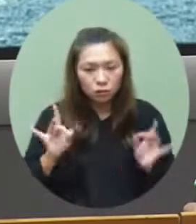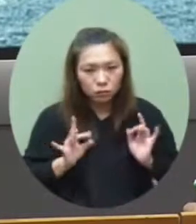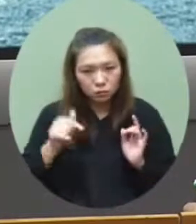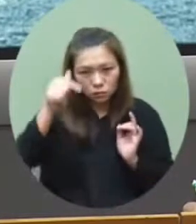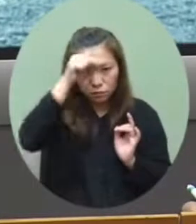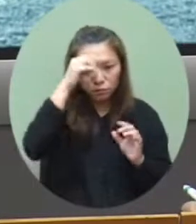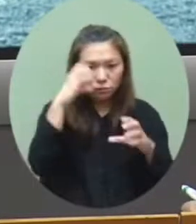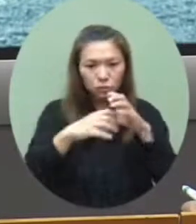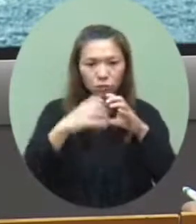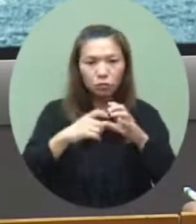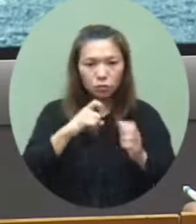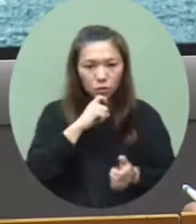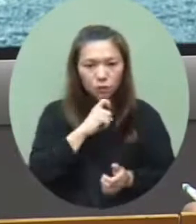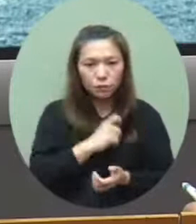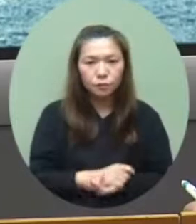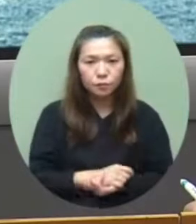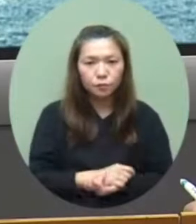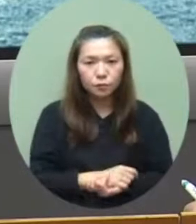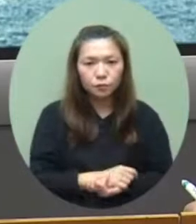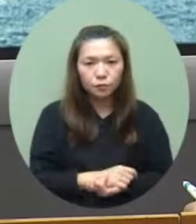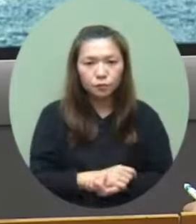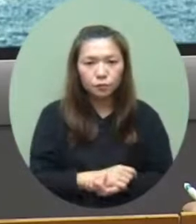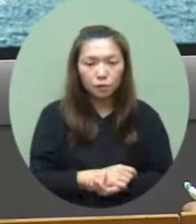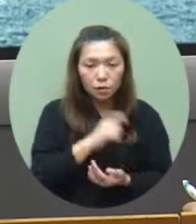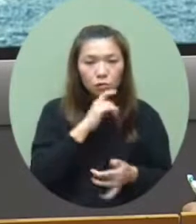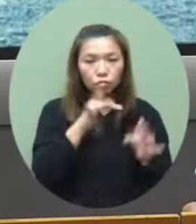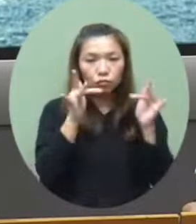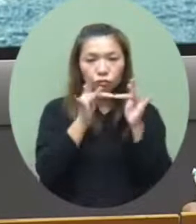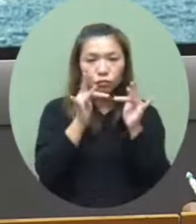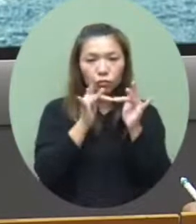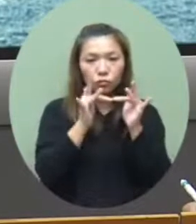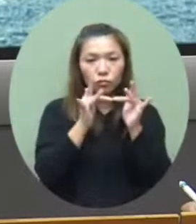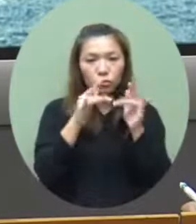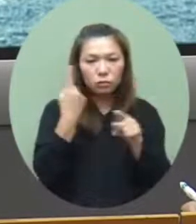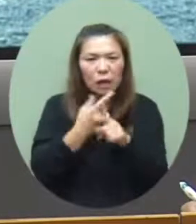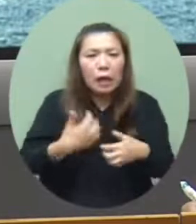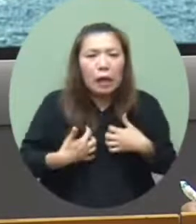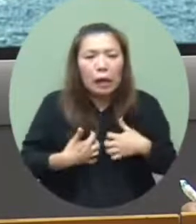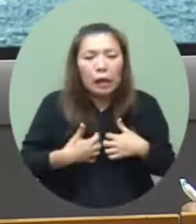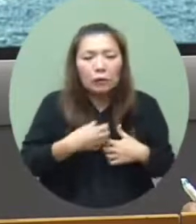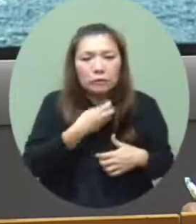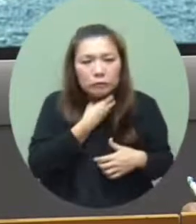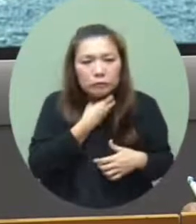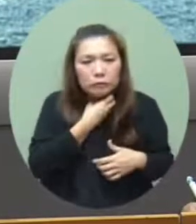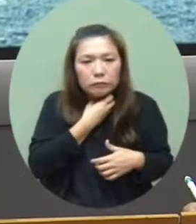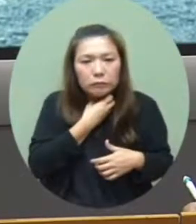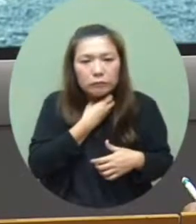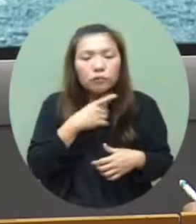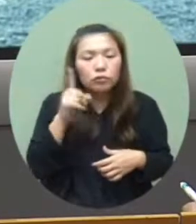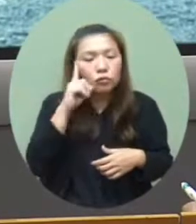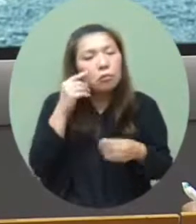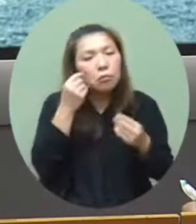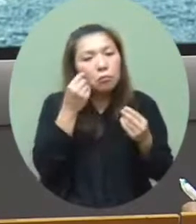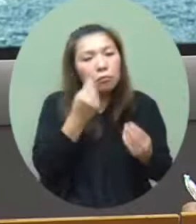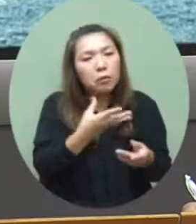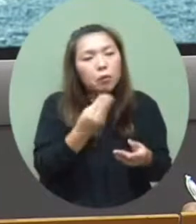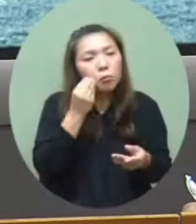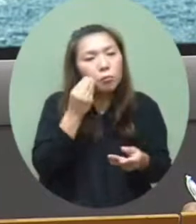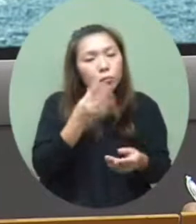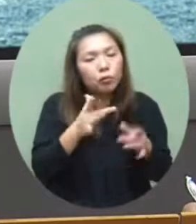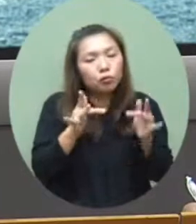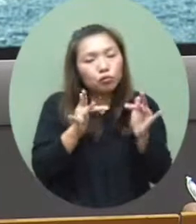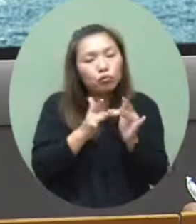receive treatment further in their facilities. And we continue to engage in discussion with private hospitals. If we have an